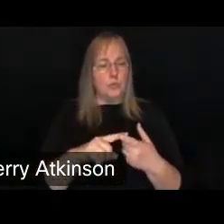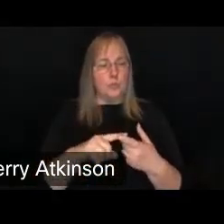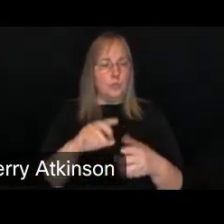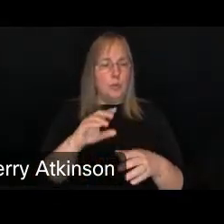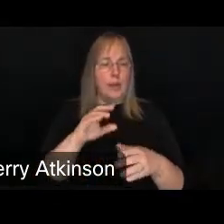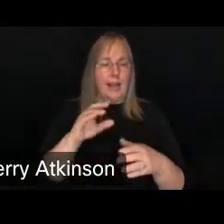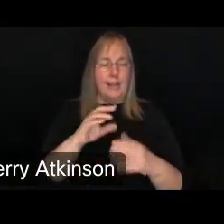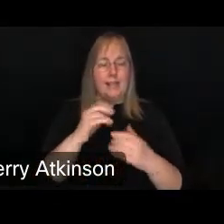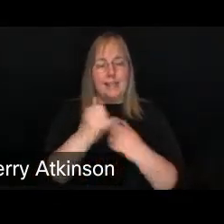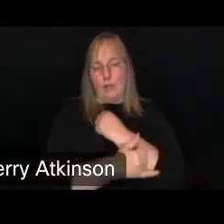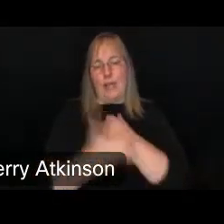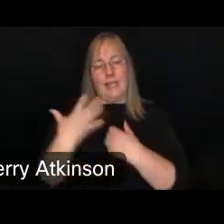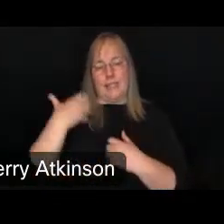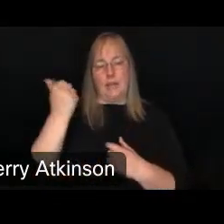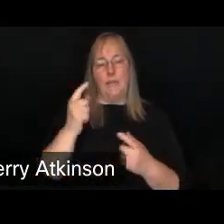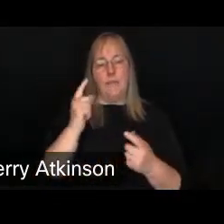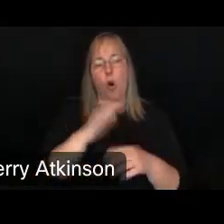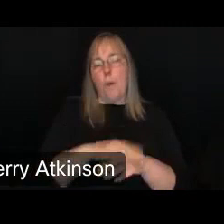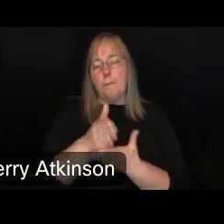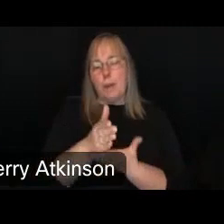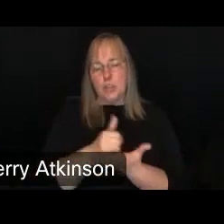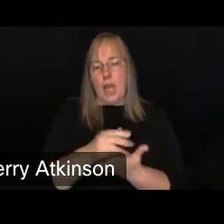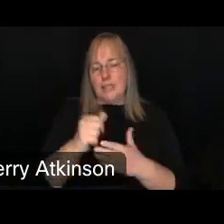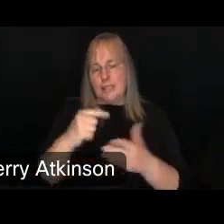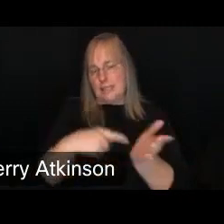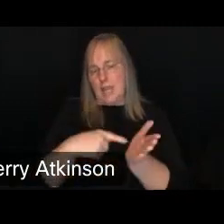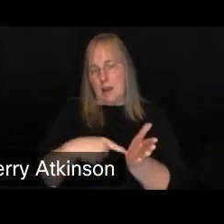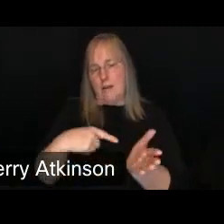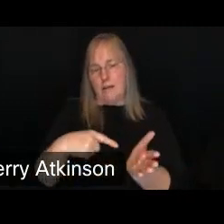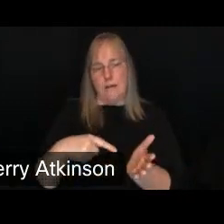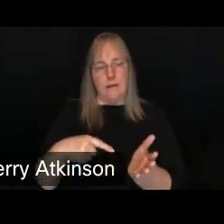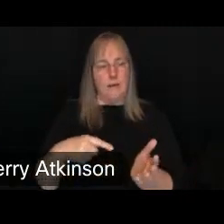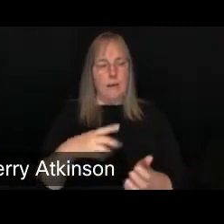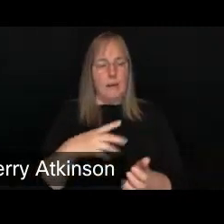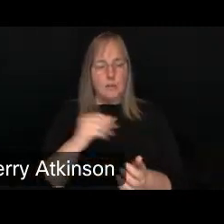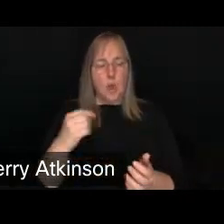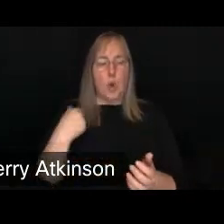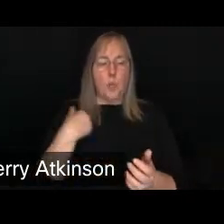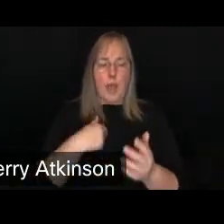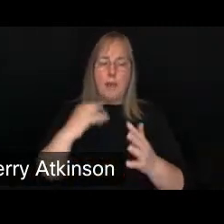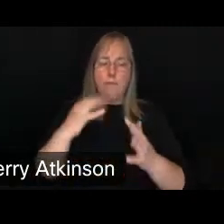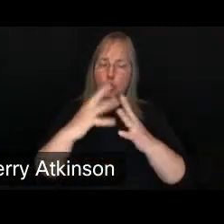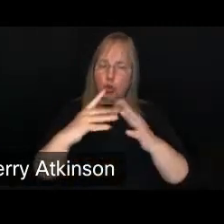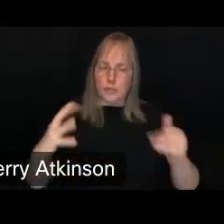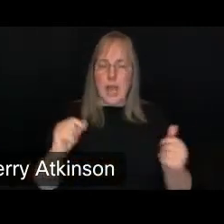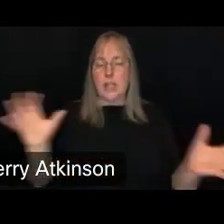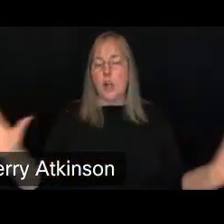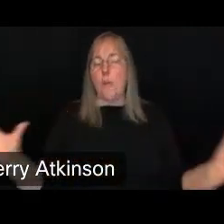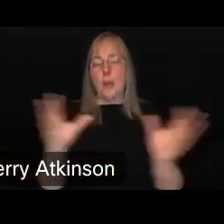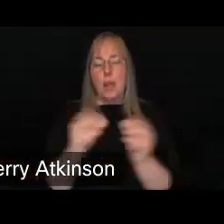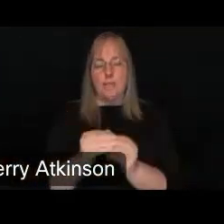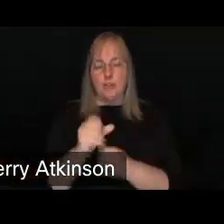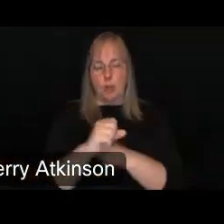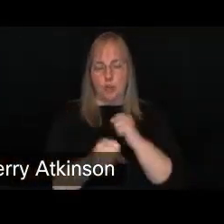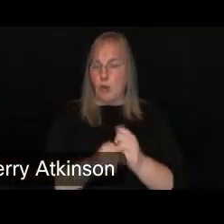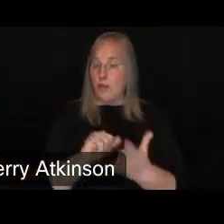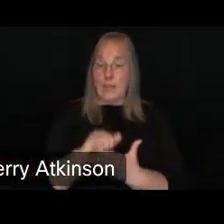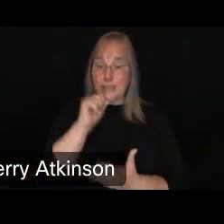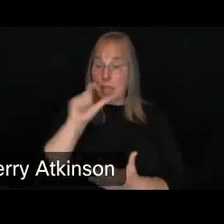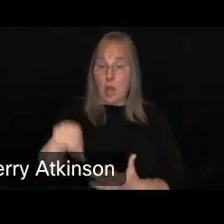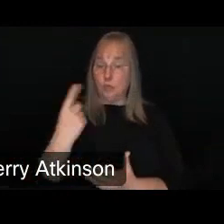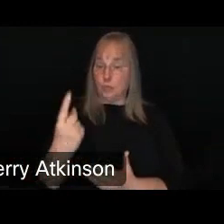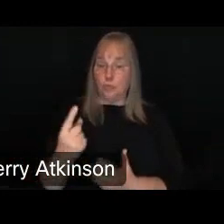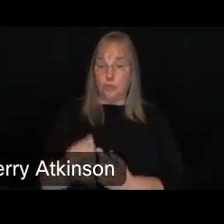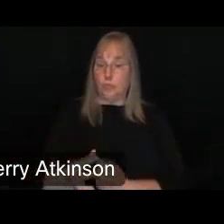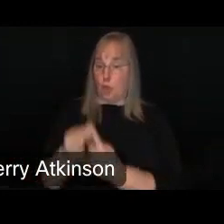a very, I would say, very diversified, very comprehensive structure. It's not unique for cities and county to have